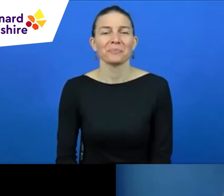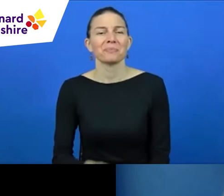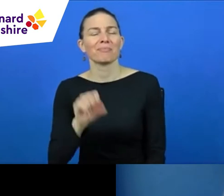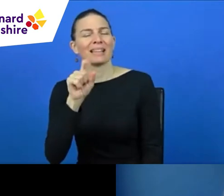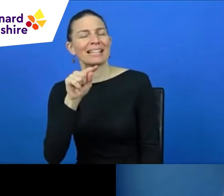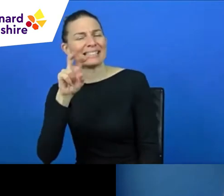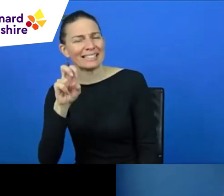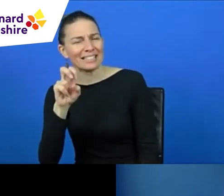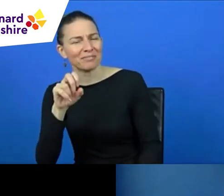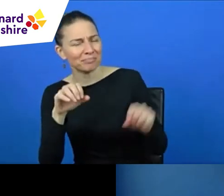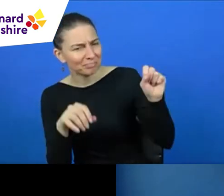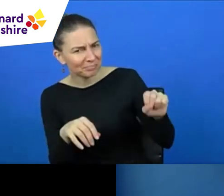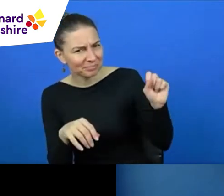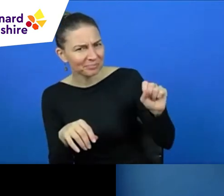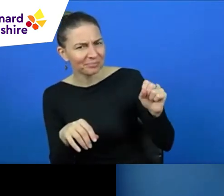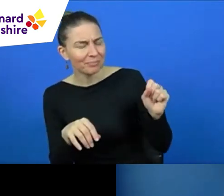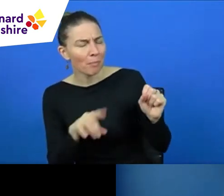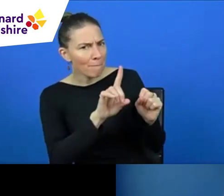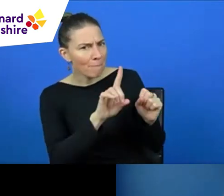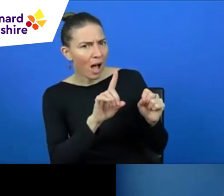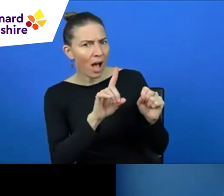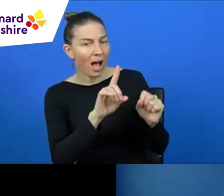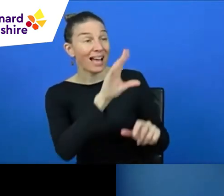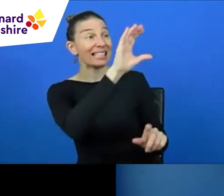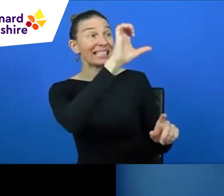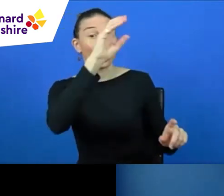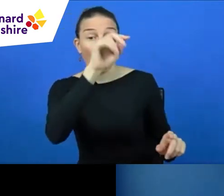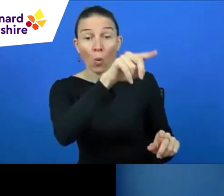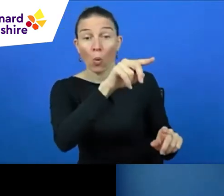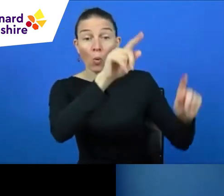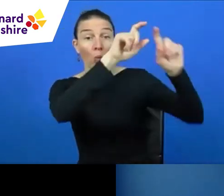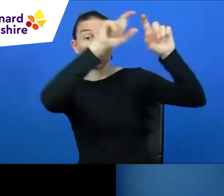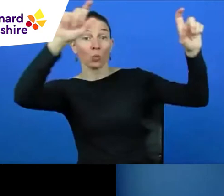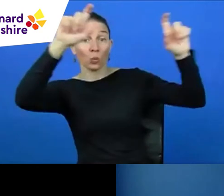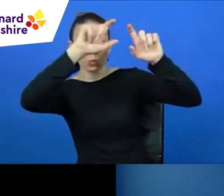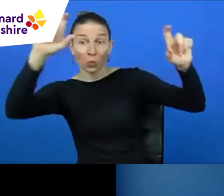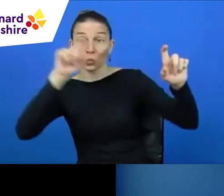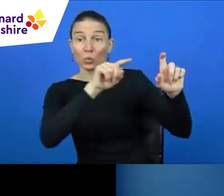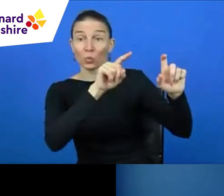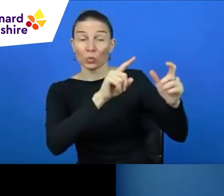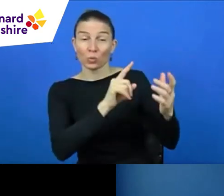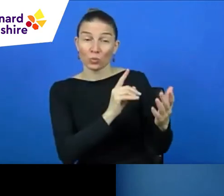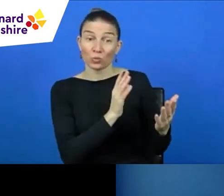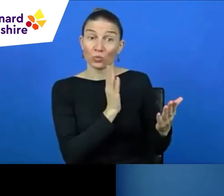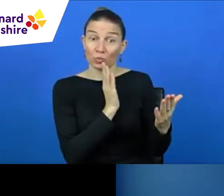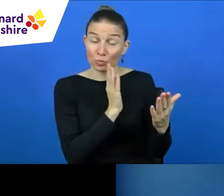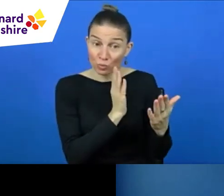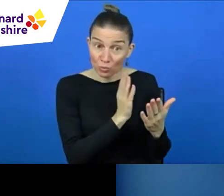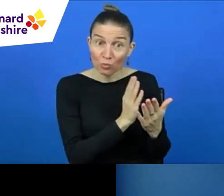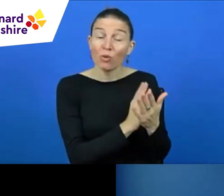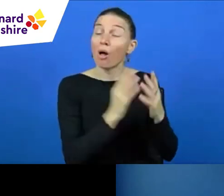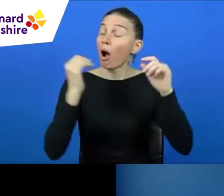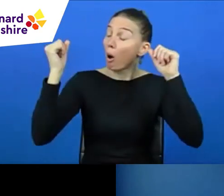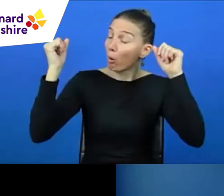agenda, that buy-in from the CEO and leadership level, and how you actually turned that into